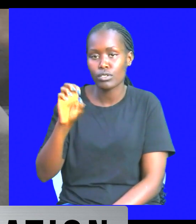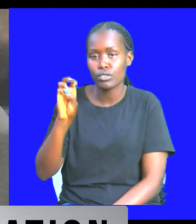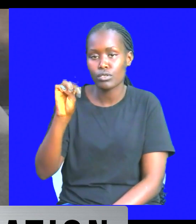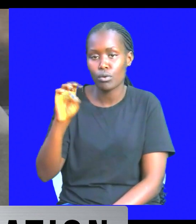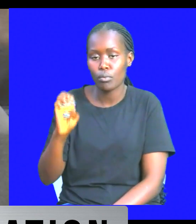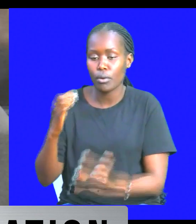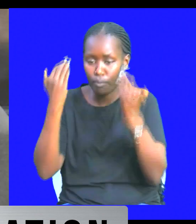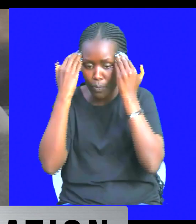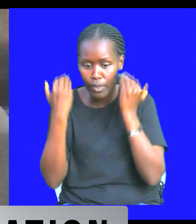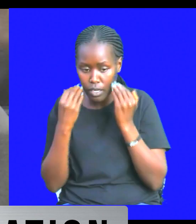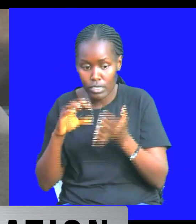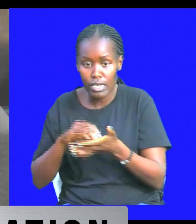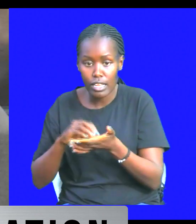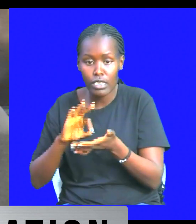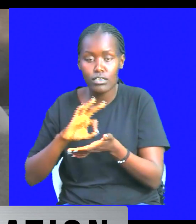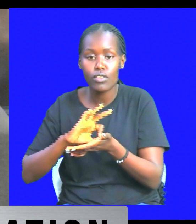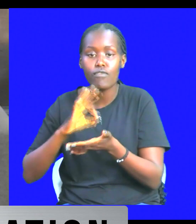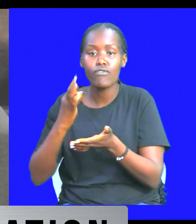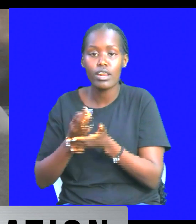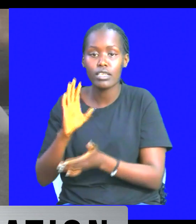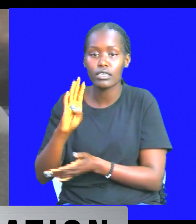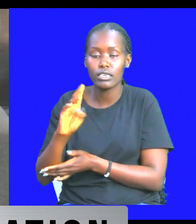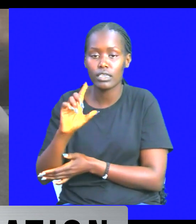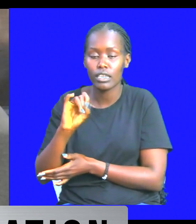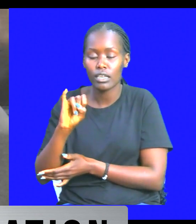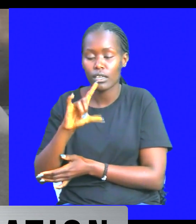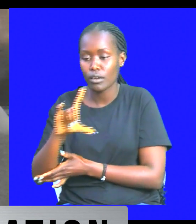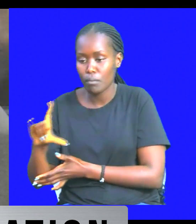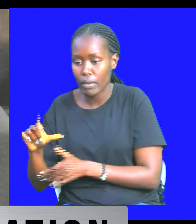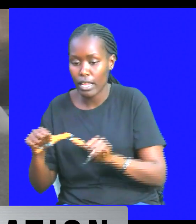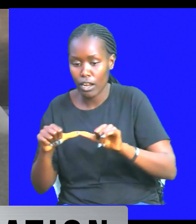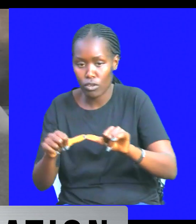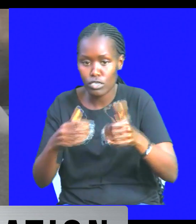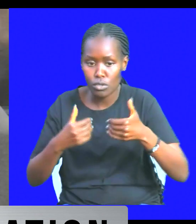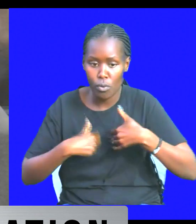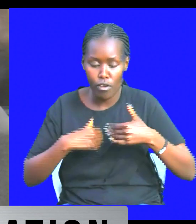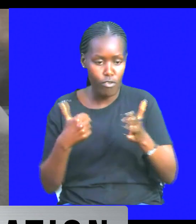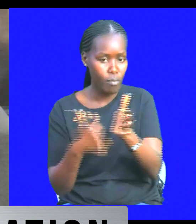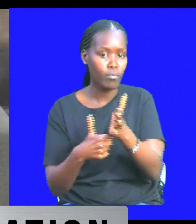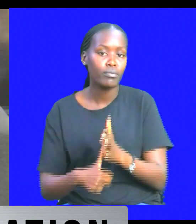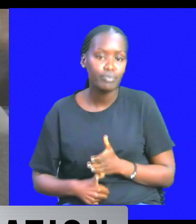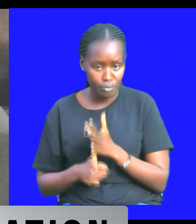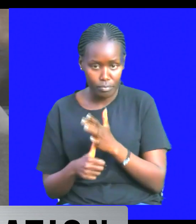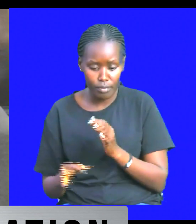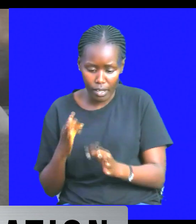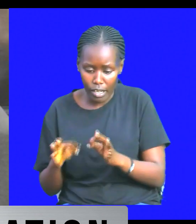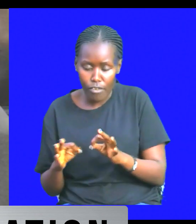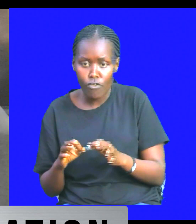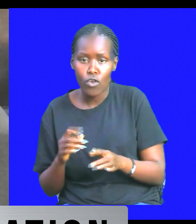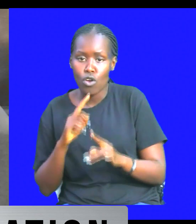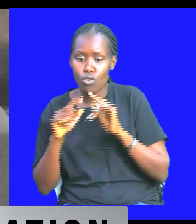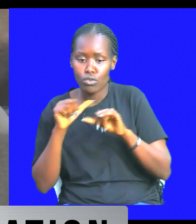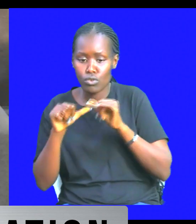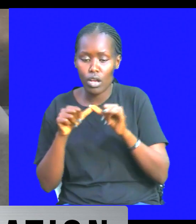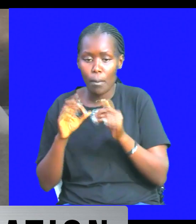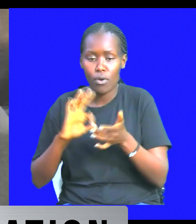case on the Finance Bill continues, because there are issues, Jonah. If you talk about the Finance Bill, it's supposed